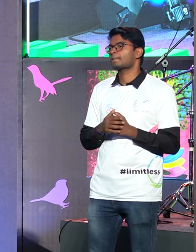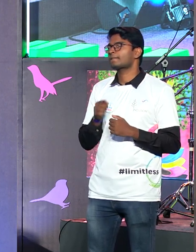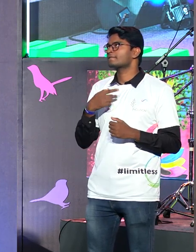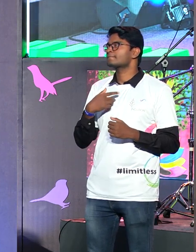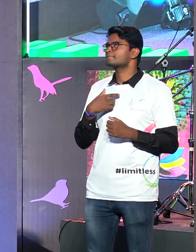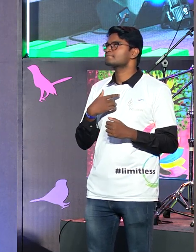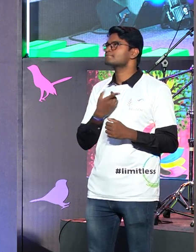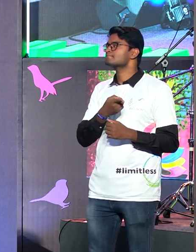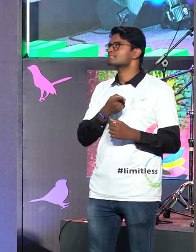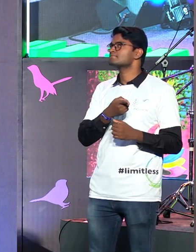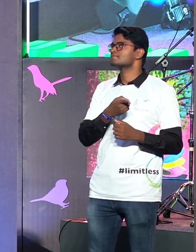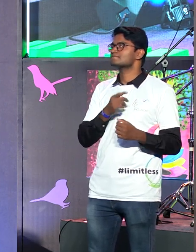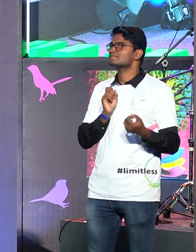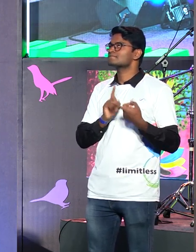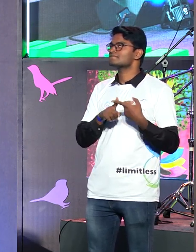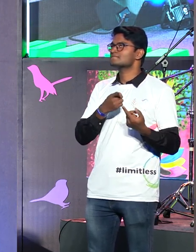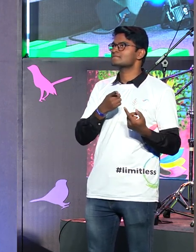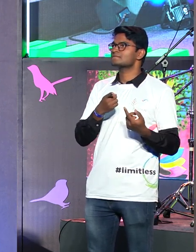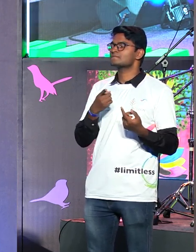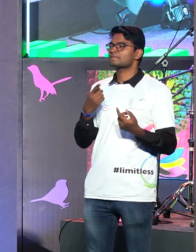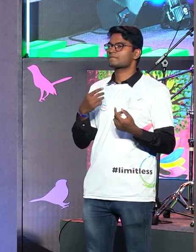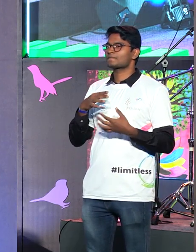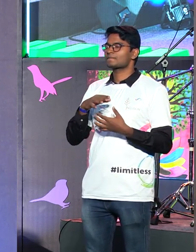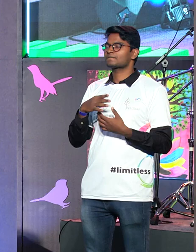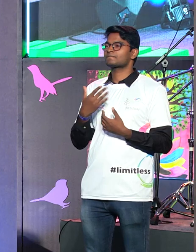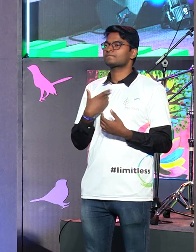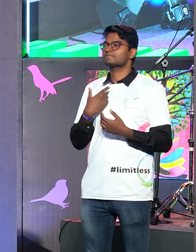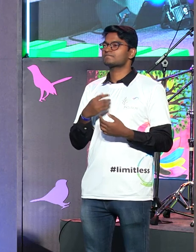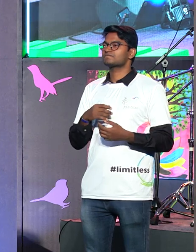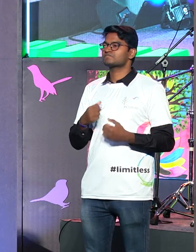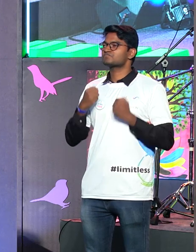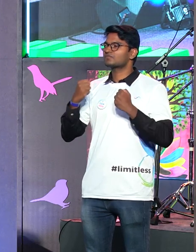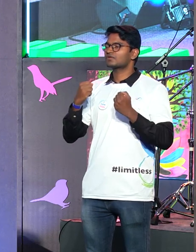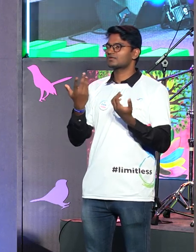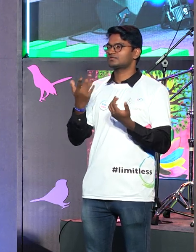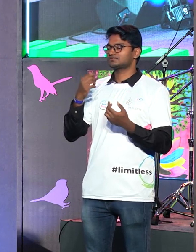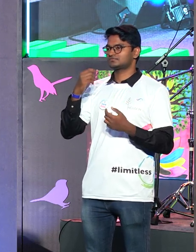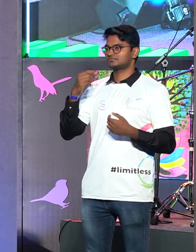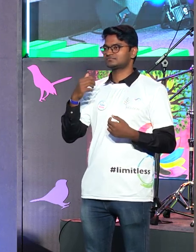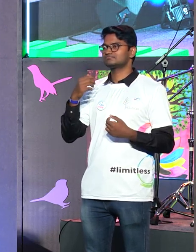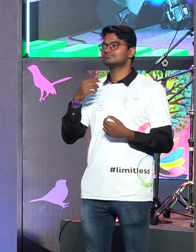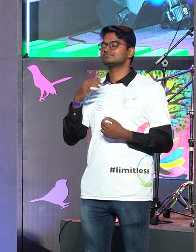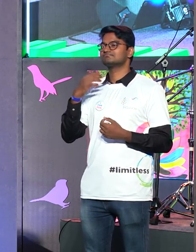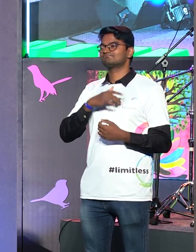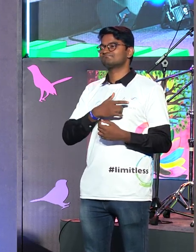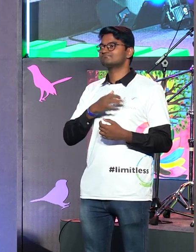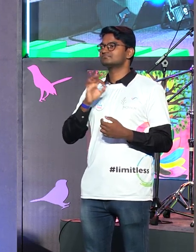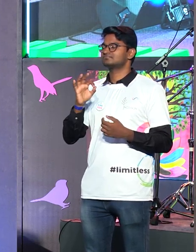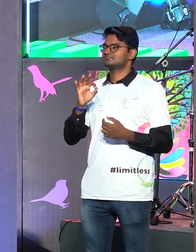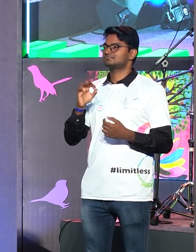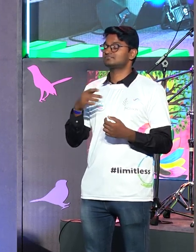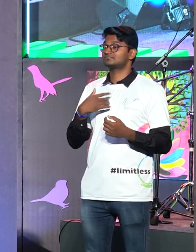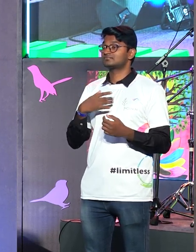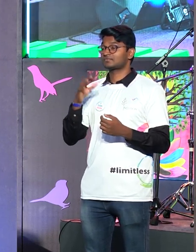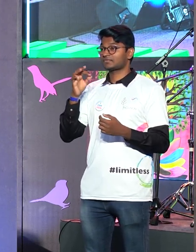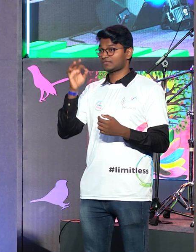free spirit, courage, and honesty. And that's what I mean when I say that through the film, it was not only to bring in